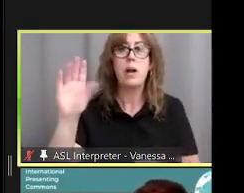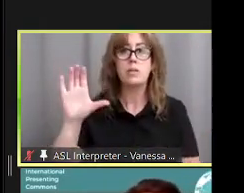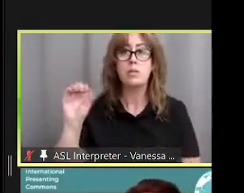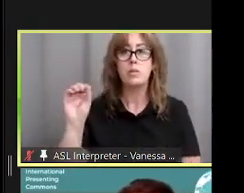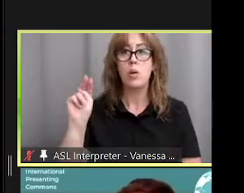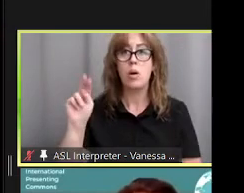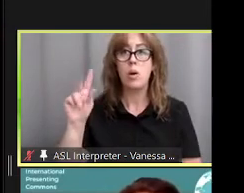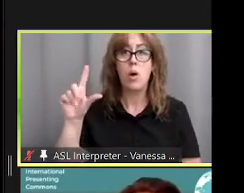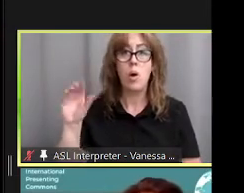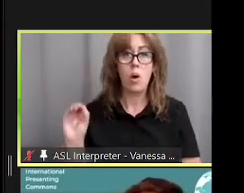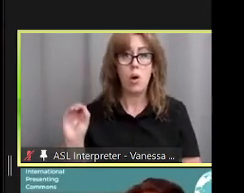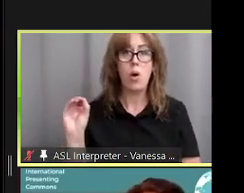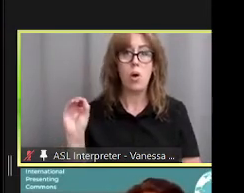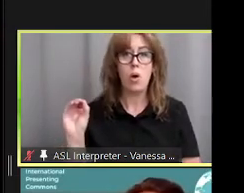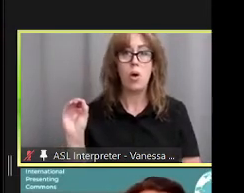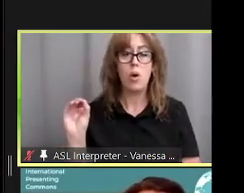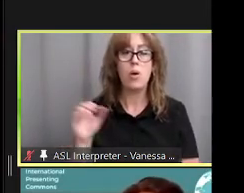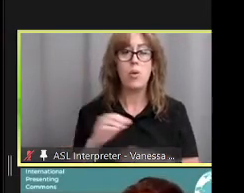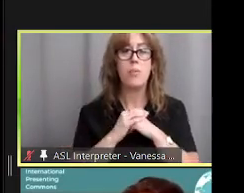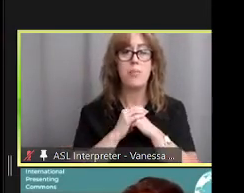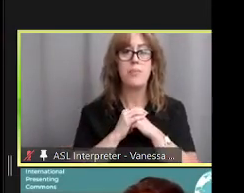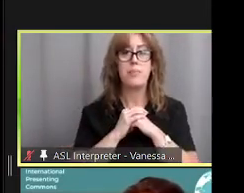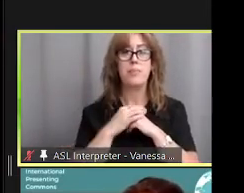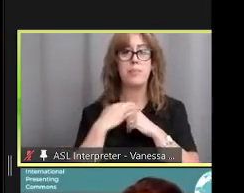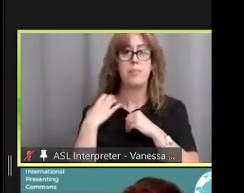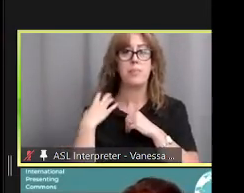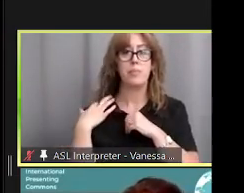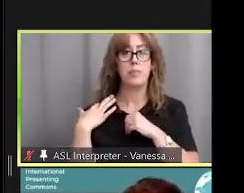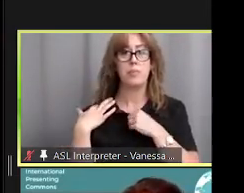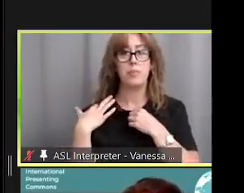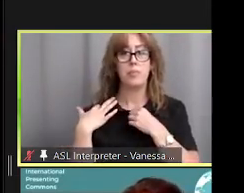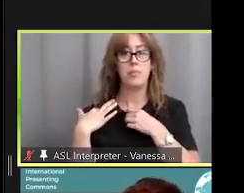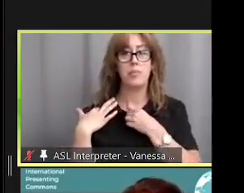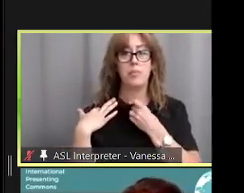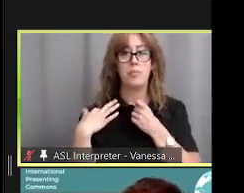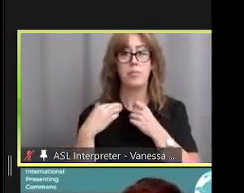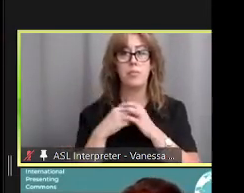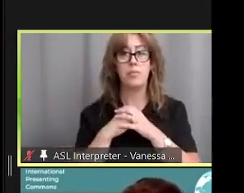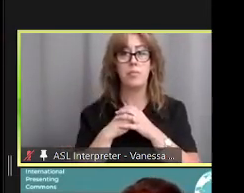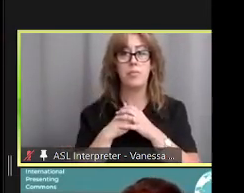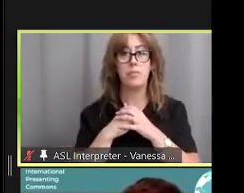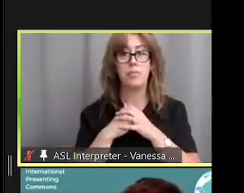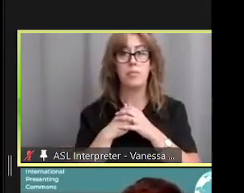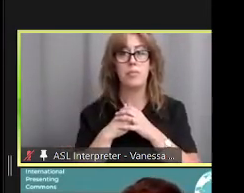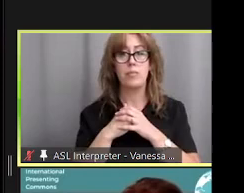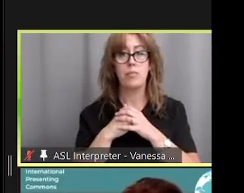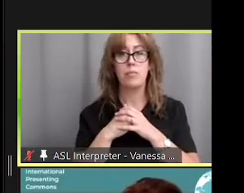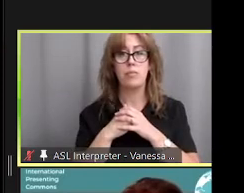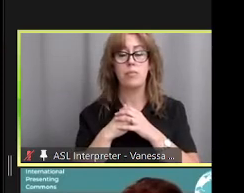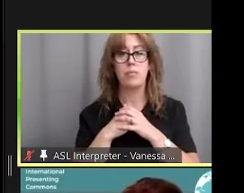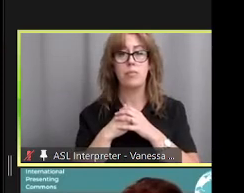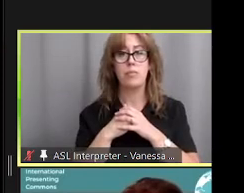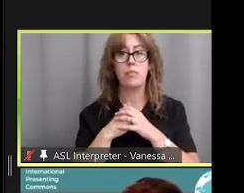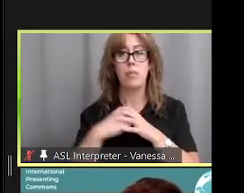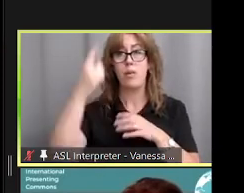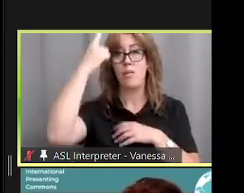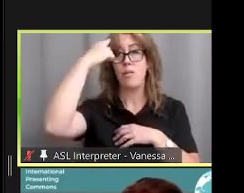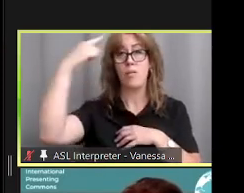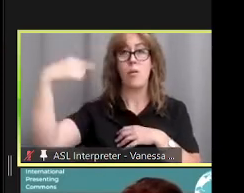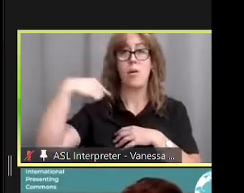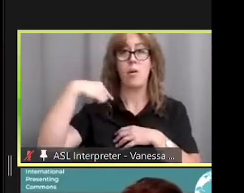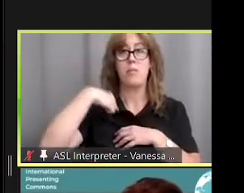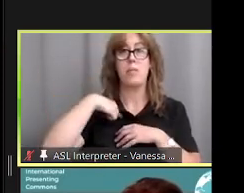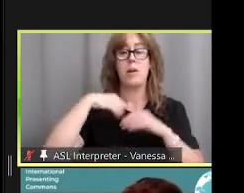it was very clear for me that the only way